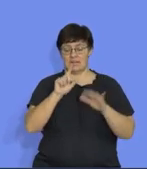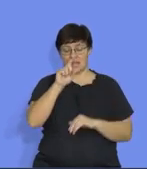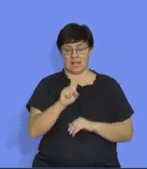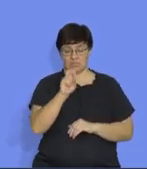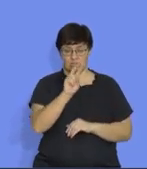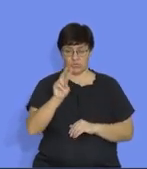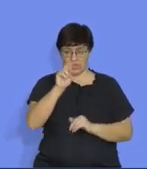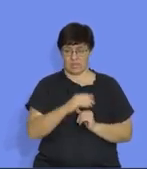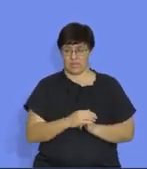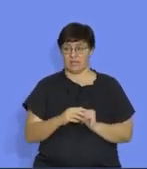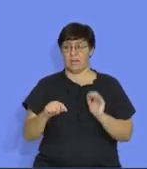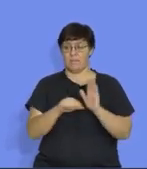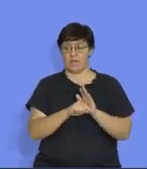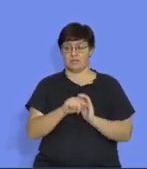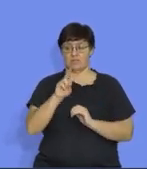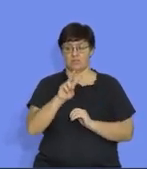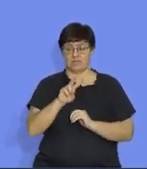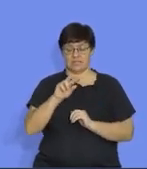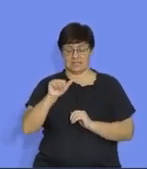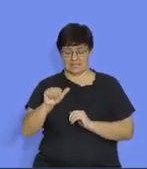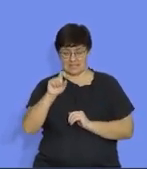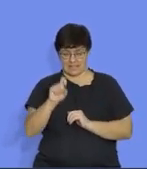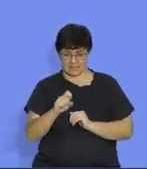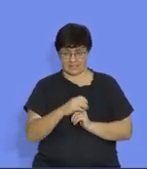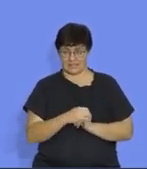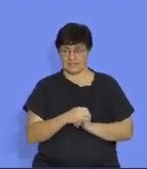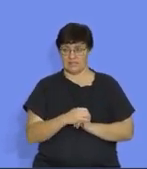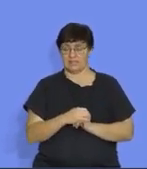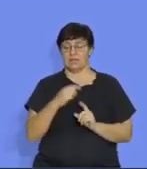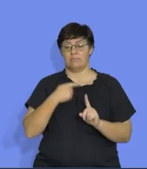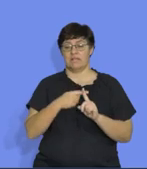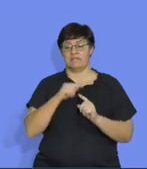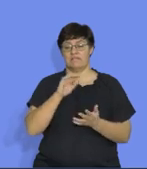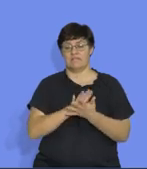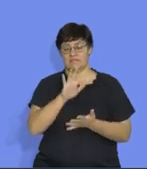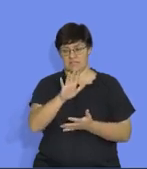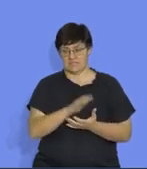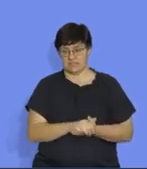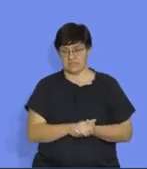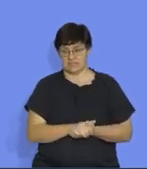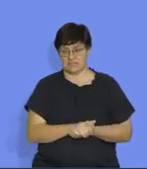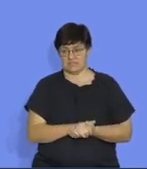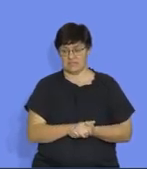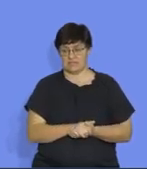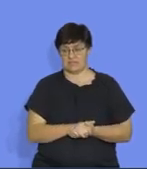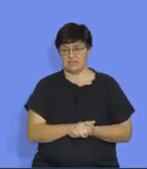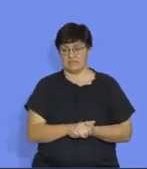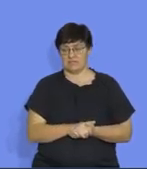squared minus 26x plus